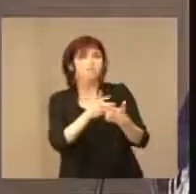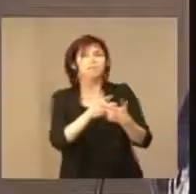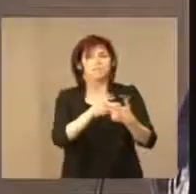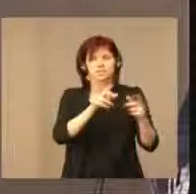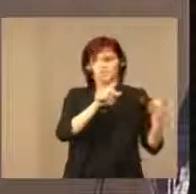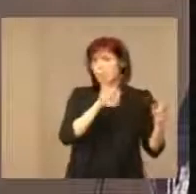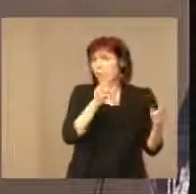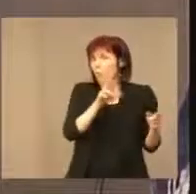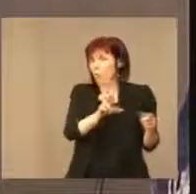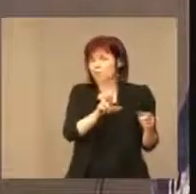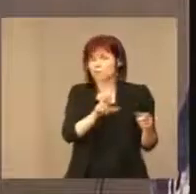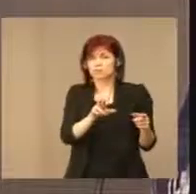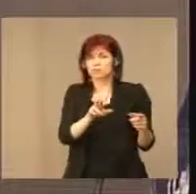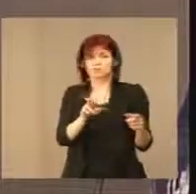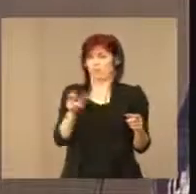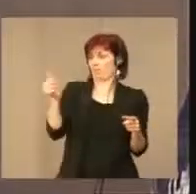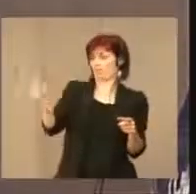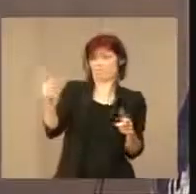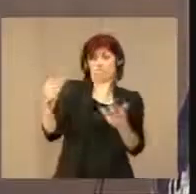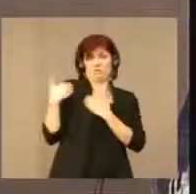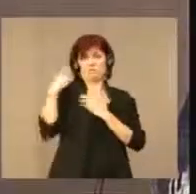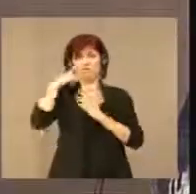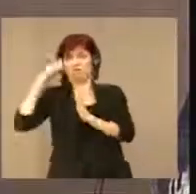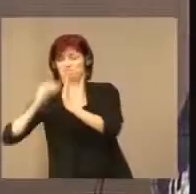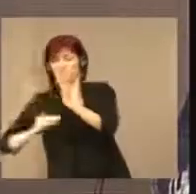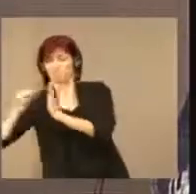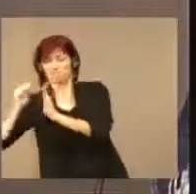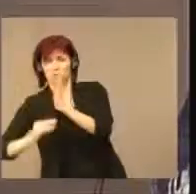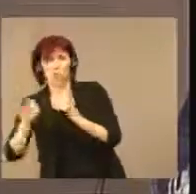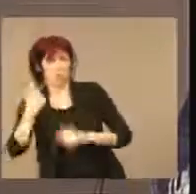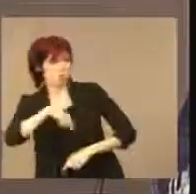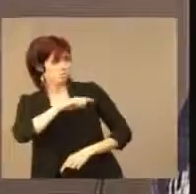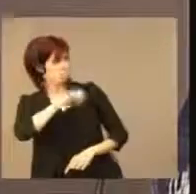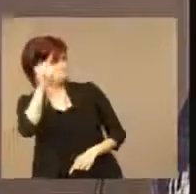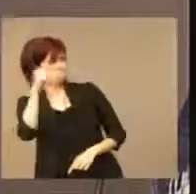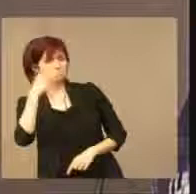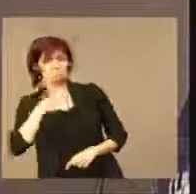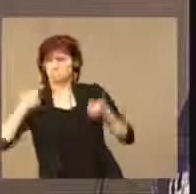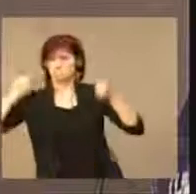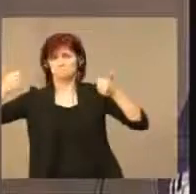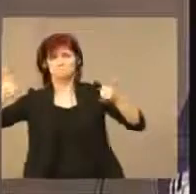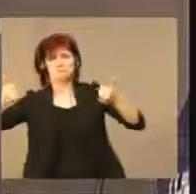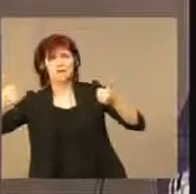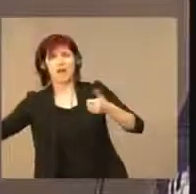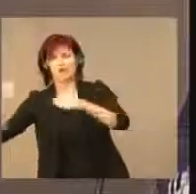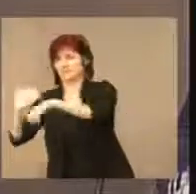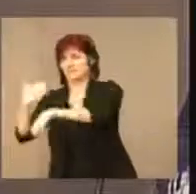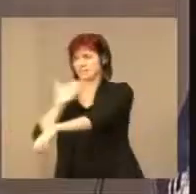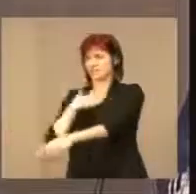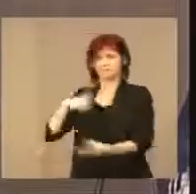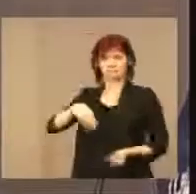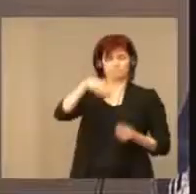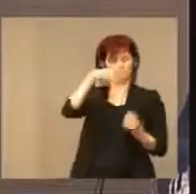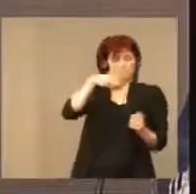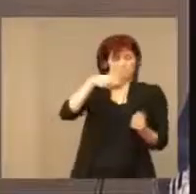could have self-compliance reports where organizations or entities saying, yeah, we're doing a good job, and we say we're